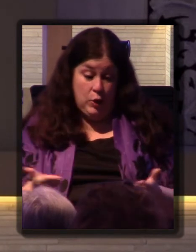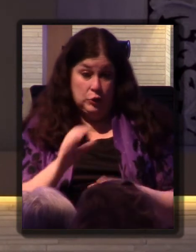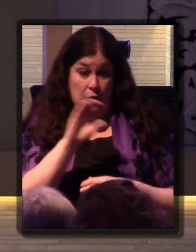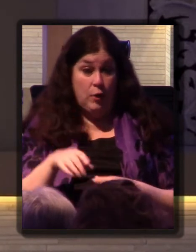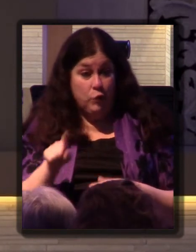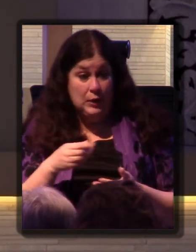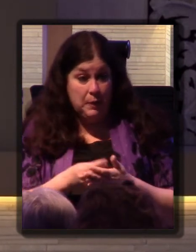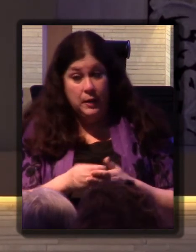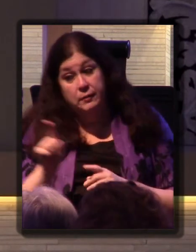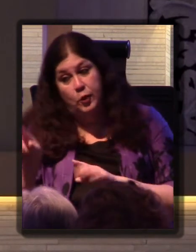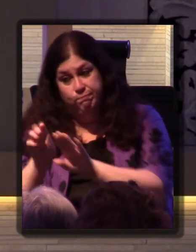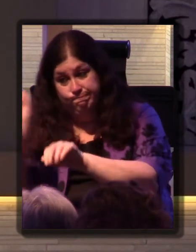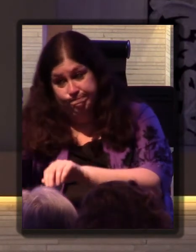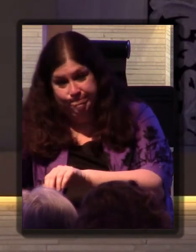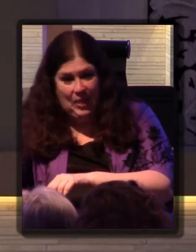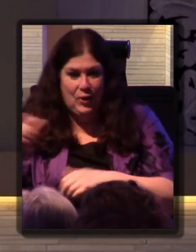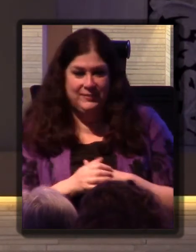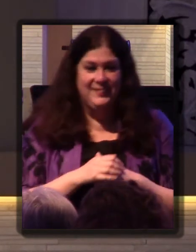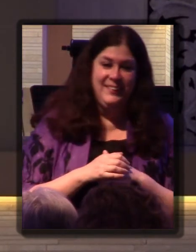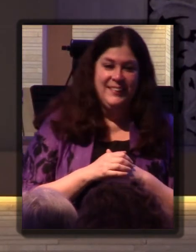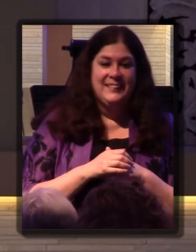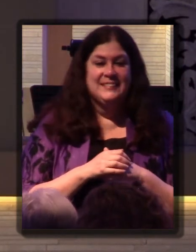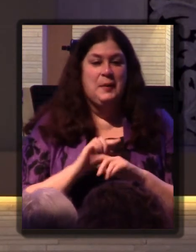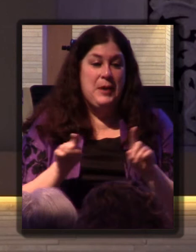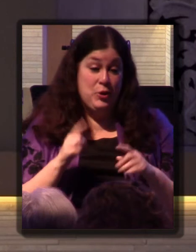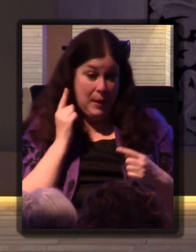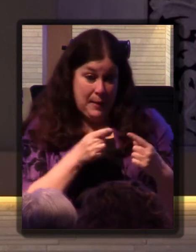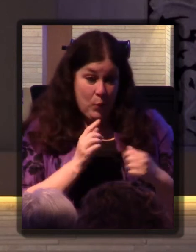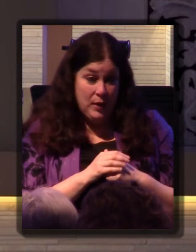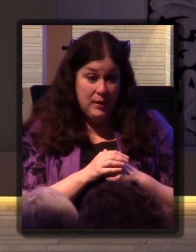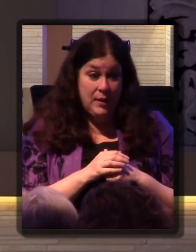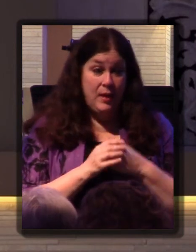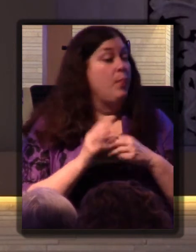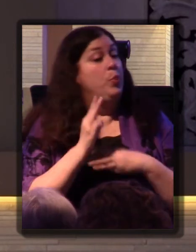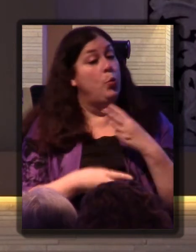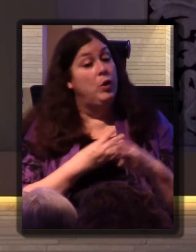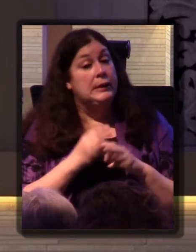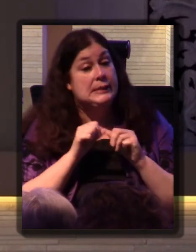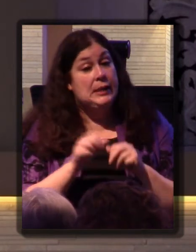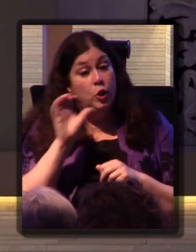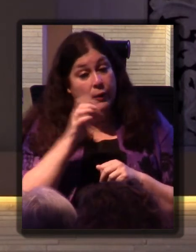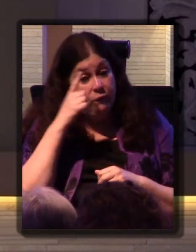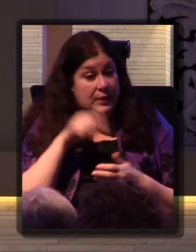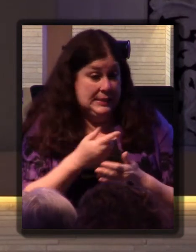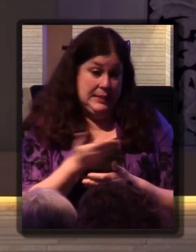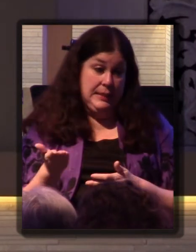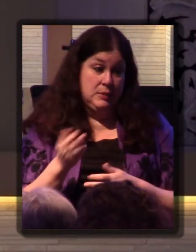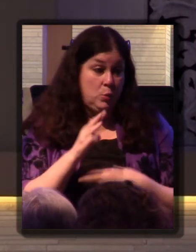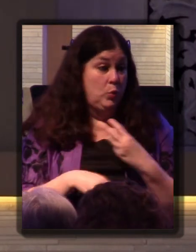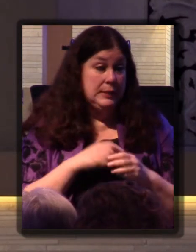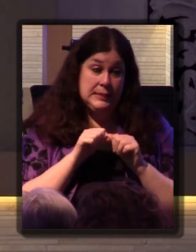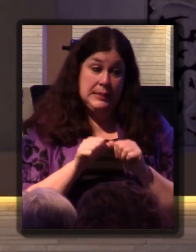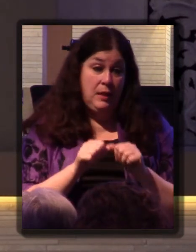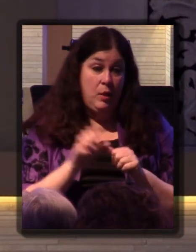And they're located right here in Chicago, so if you need money, that's the place to go. But you get my point. My point is the world is still